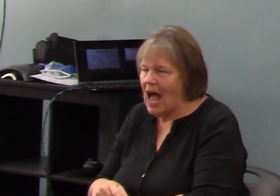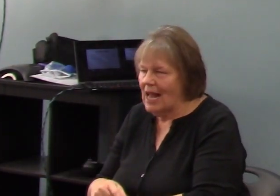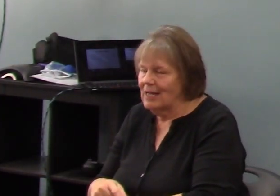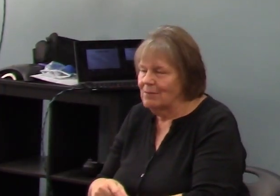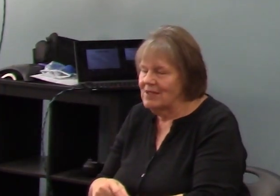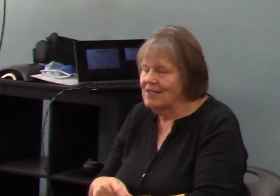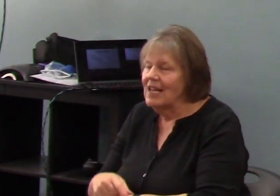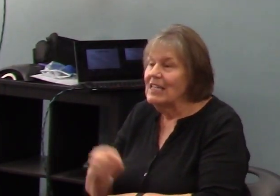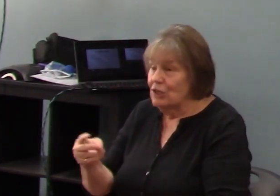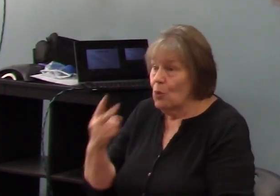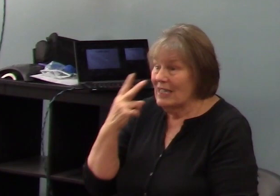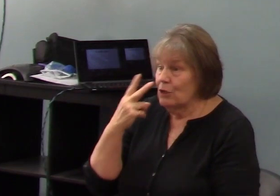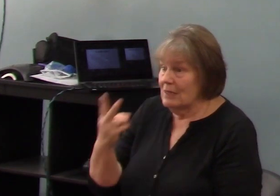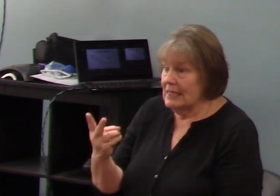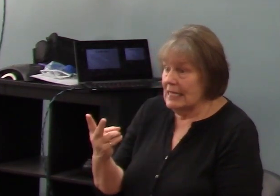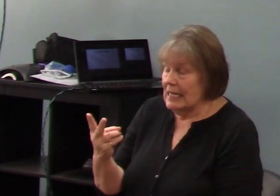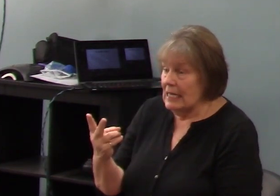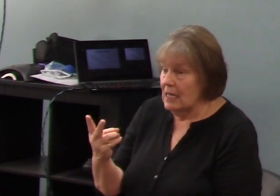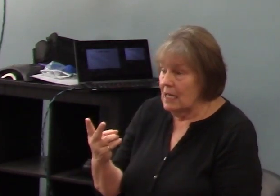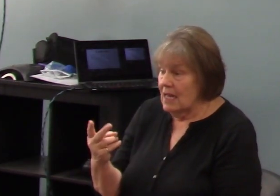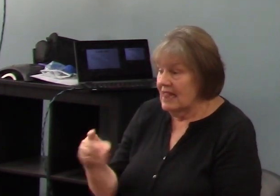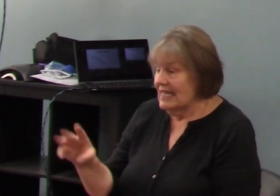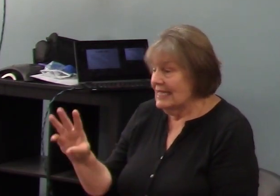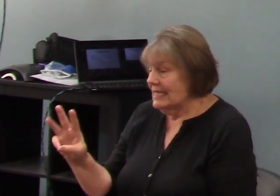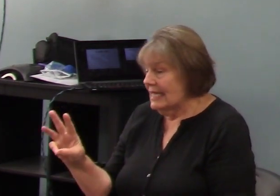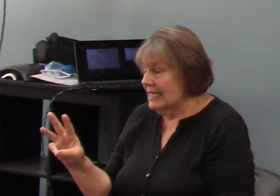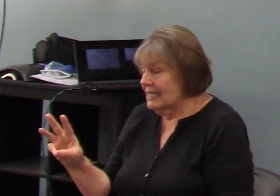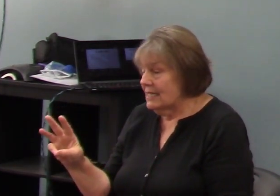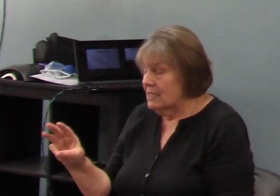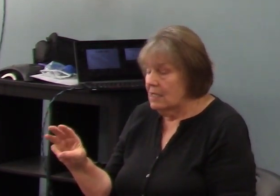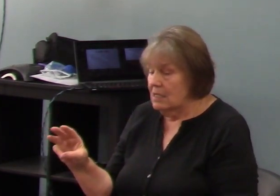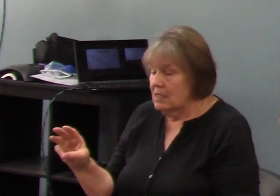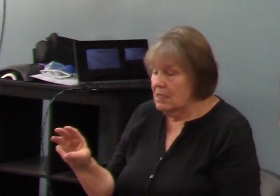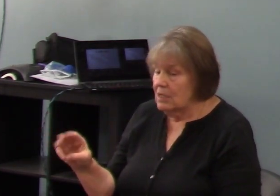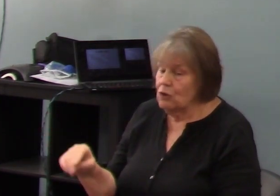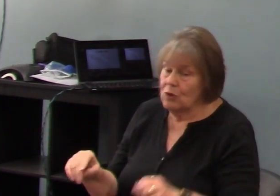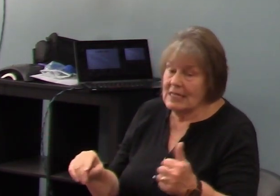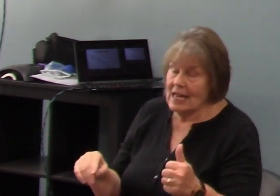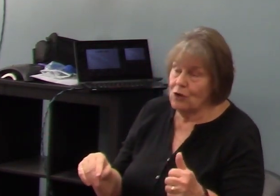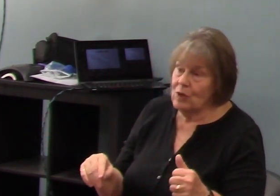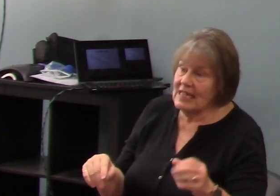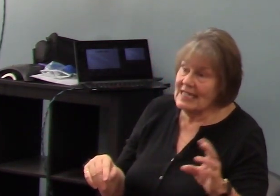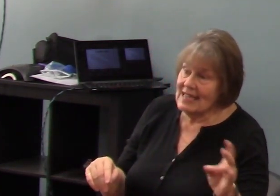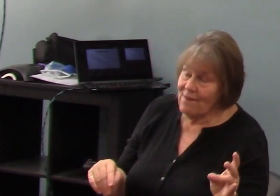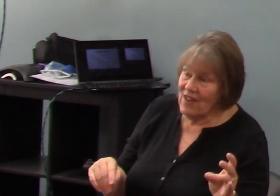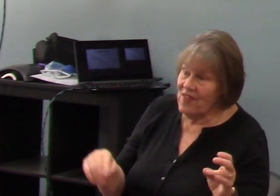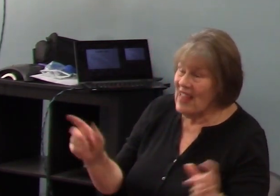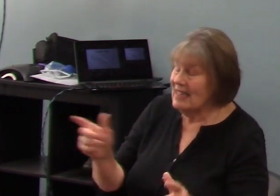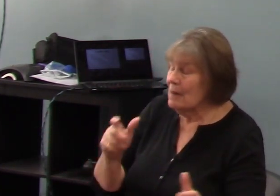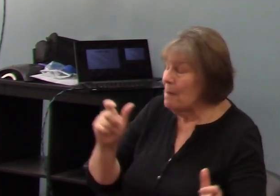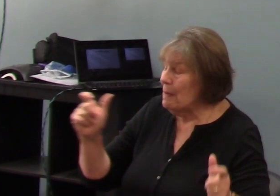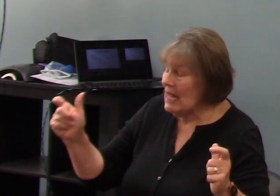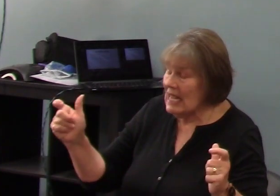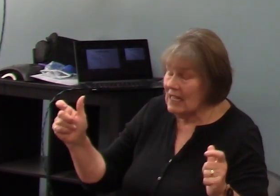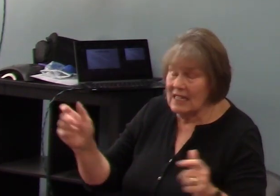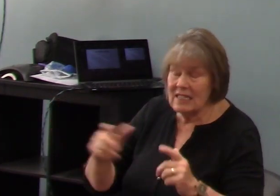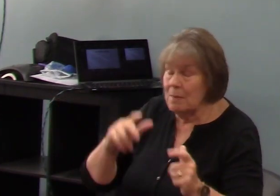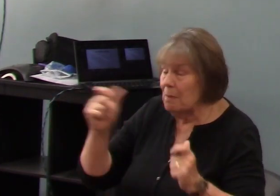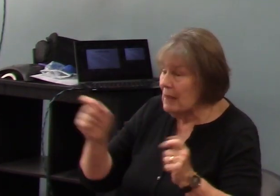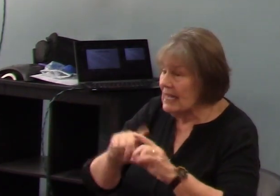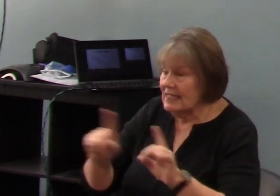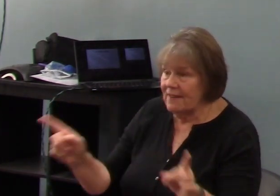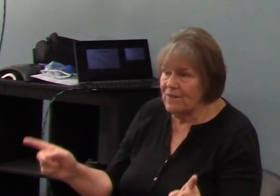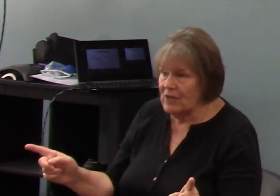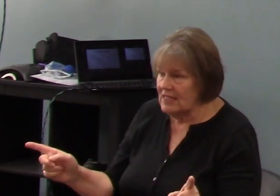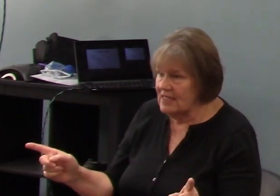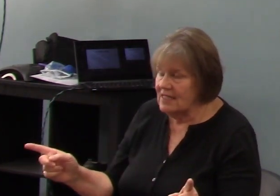7th. That's a huge difference. You see a couple of bigger exponents there. That actually is a massive, massive difference. And